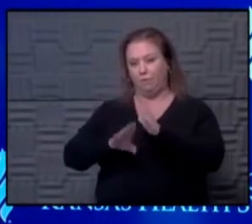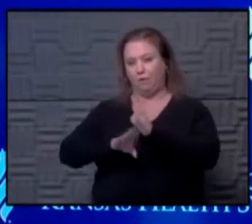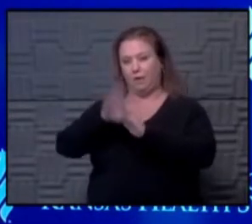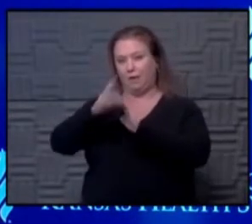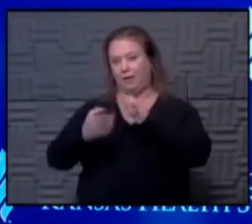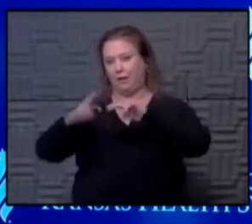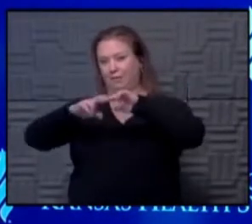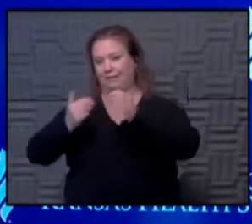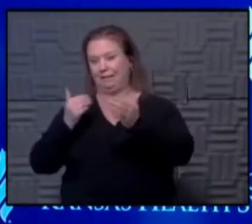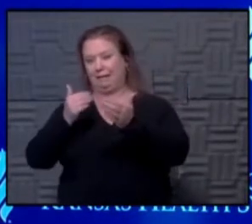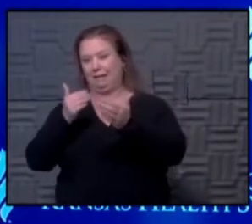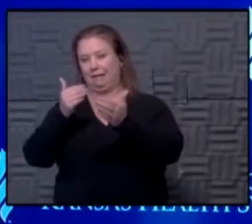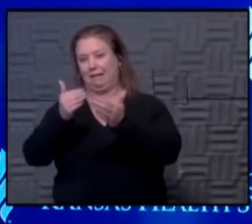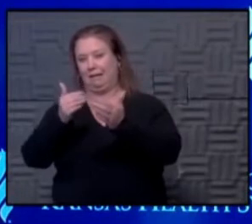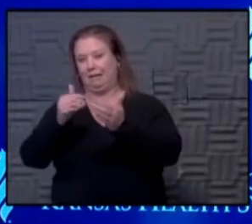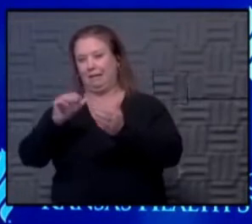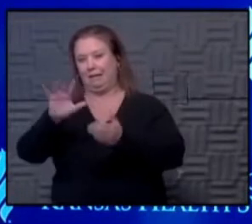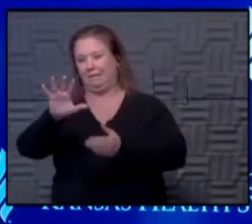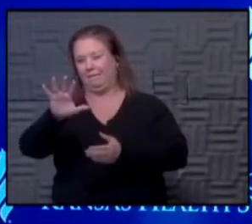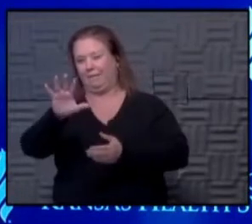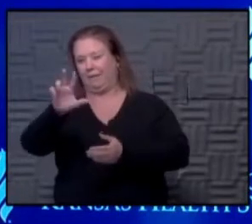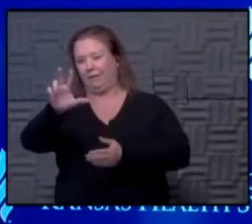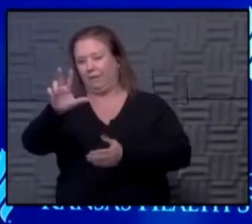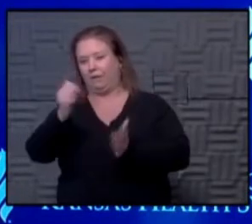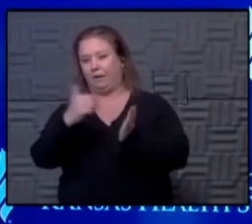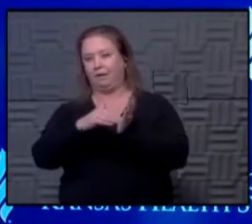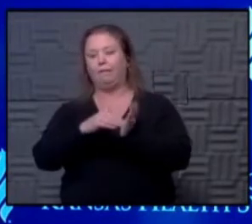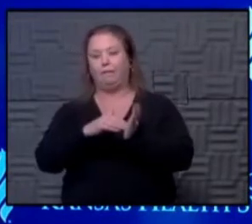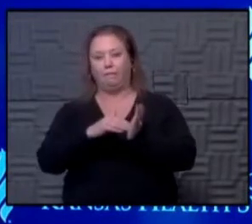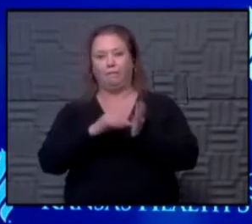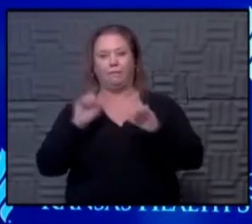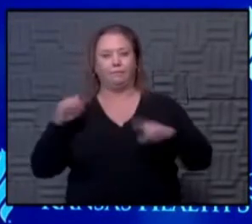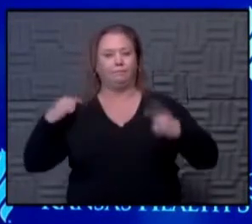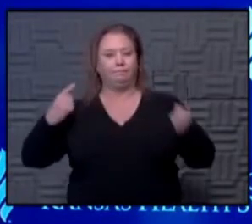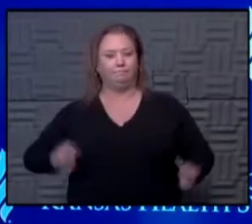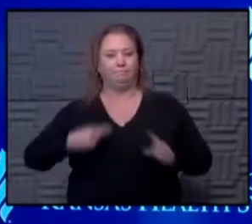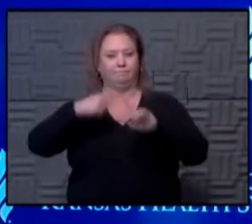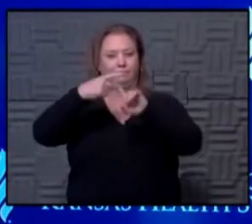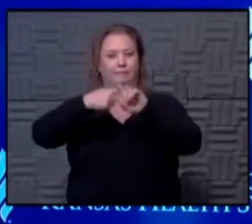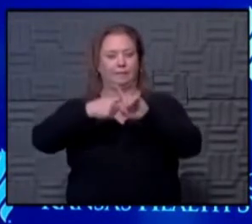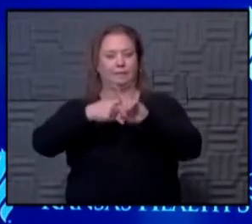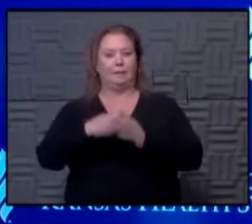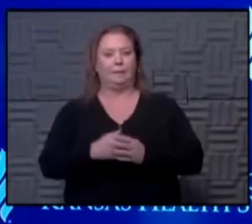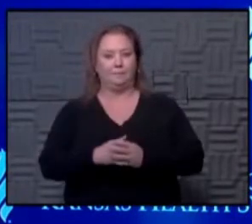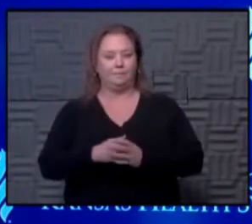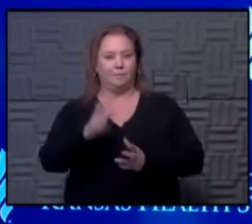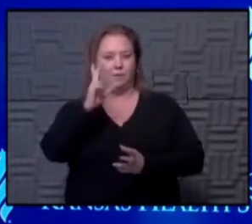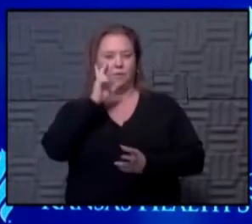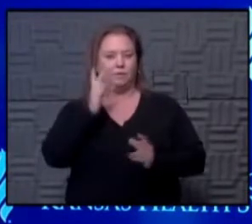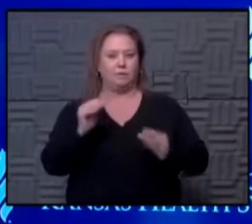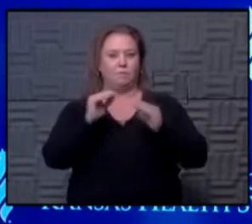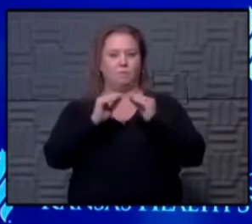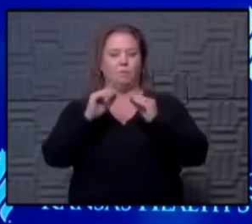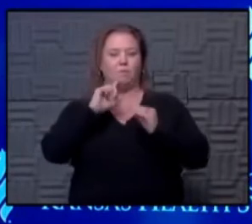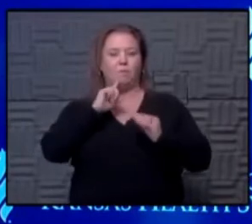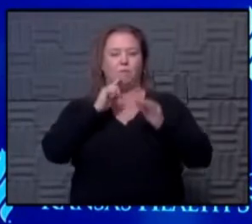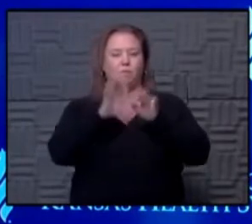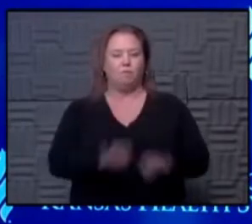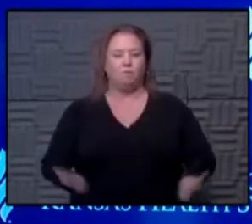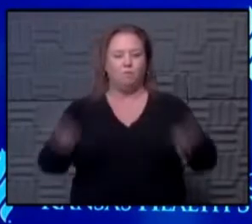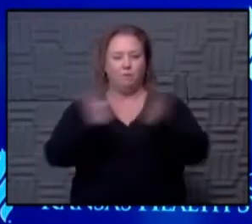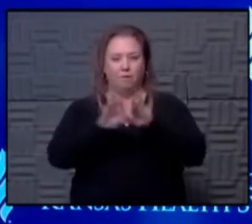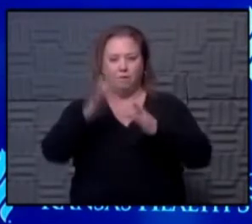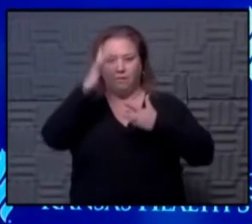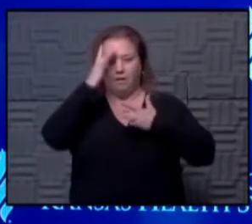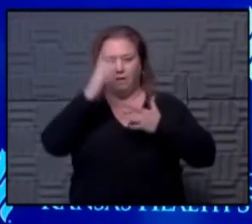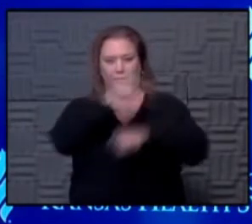increase again, closer to maybe 53 over the past month or two. So we're seeing more critically ill patients